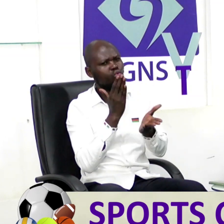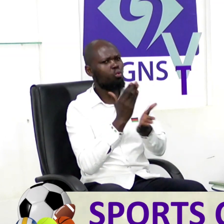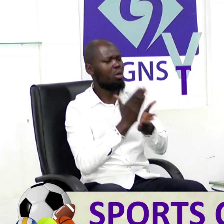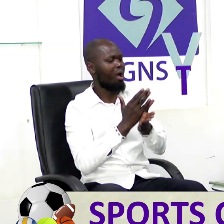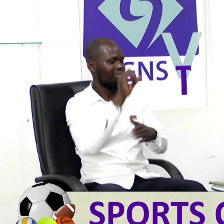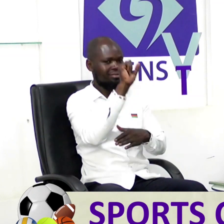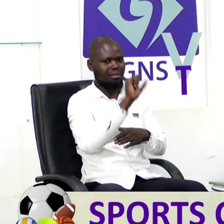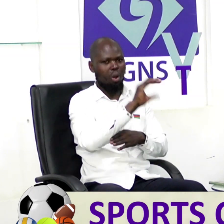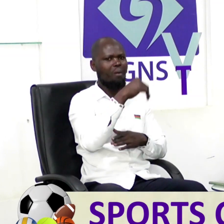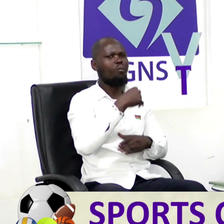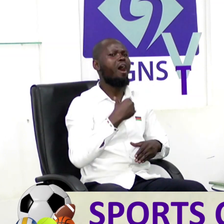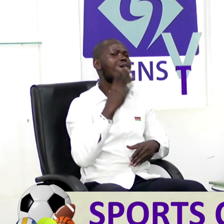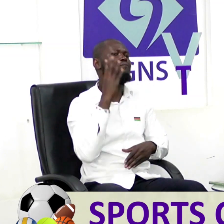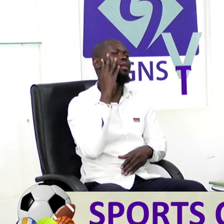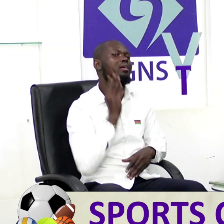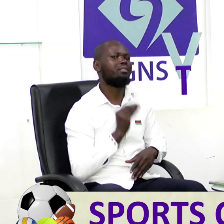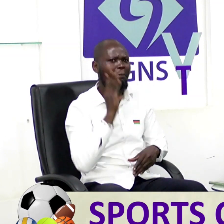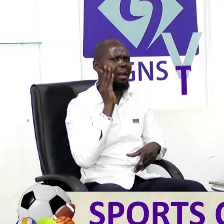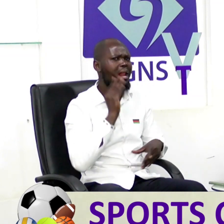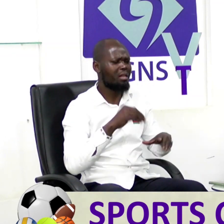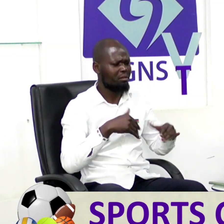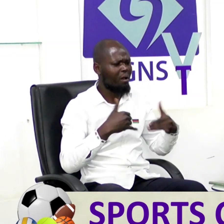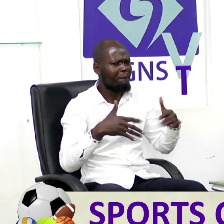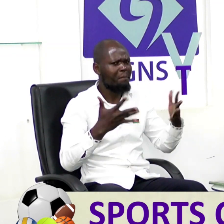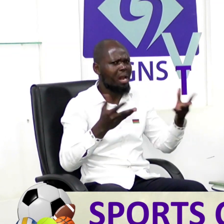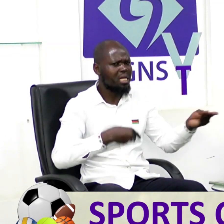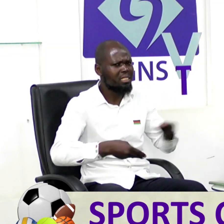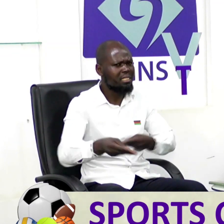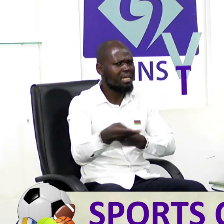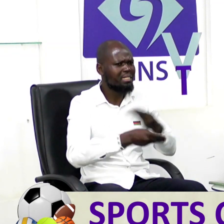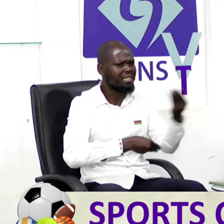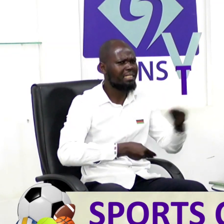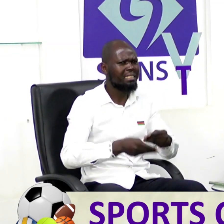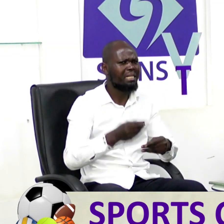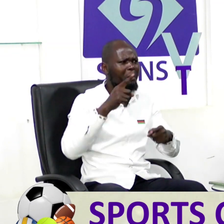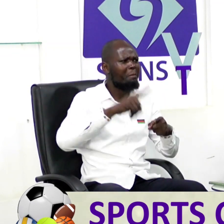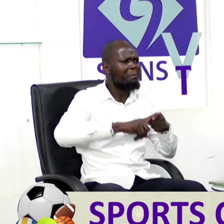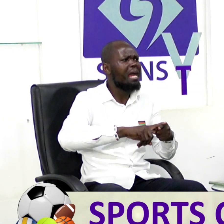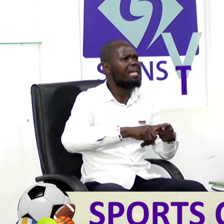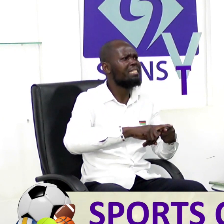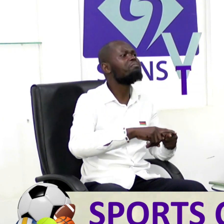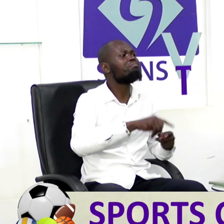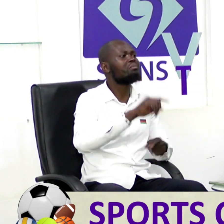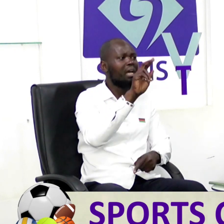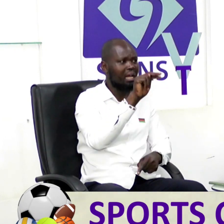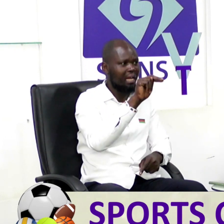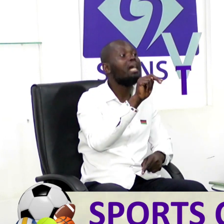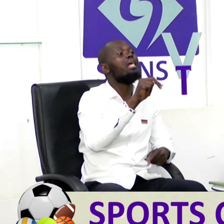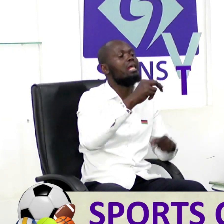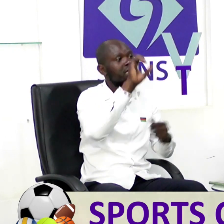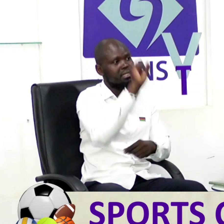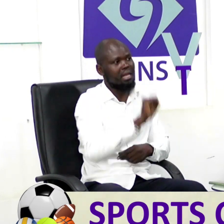the other game was Namibia versus